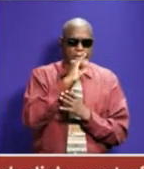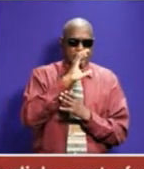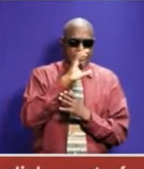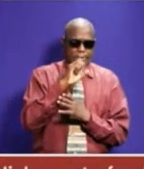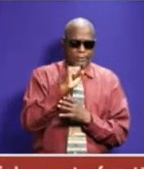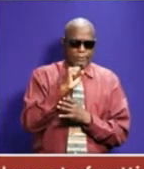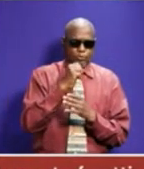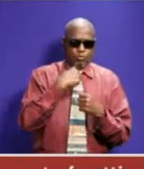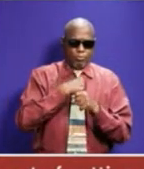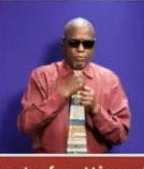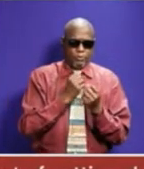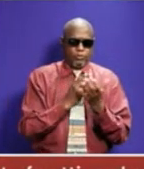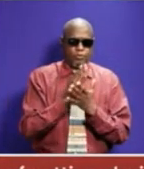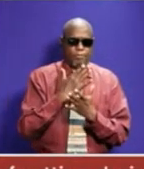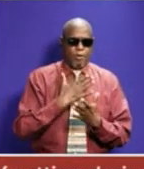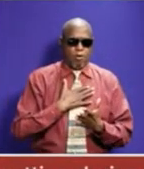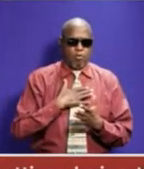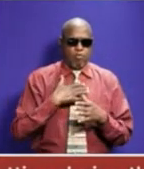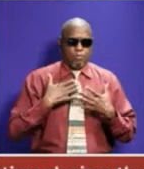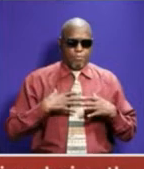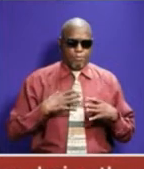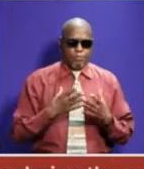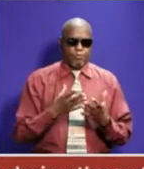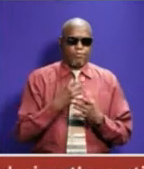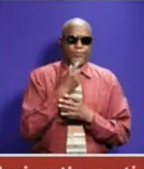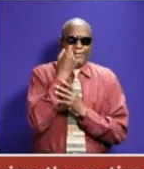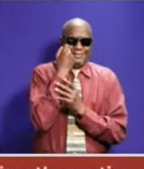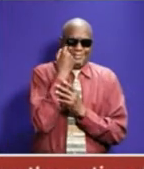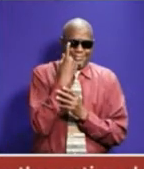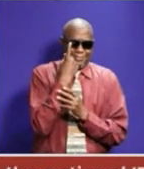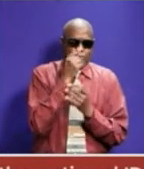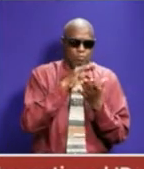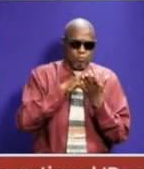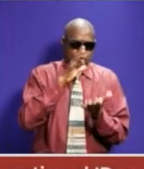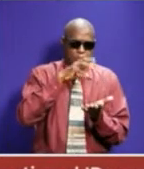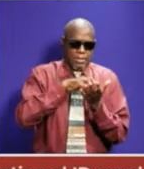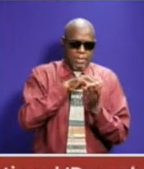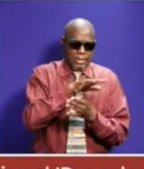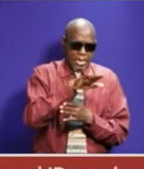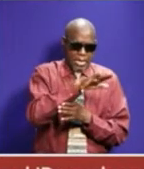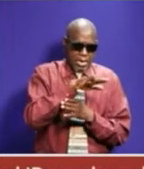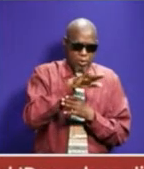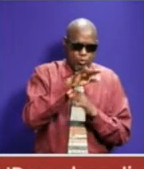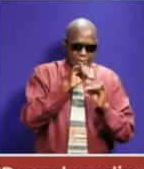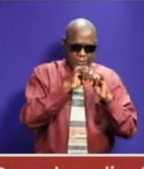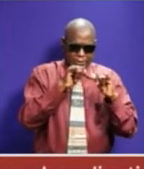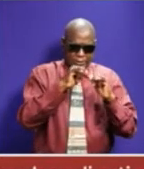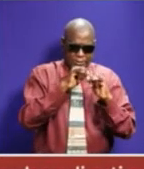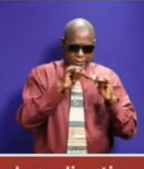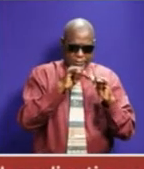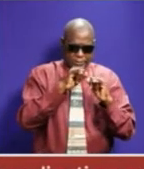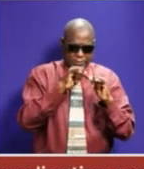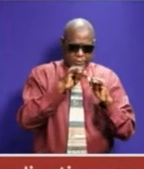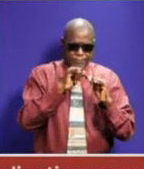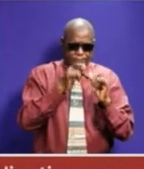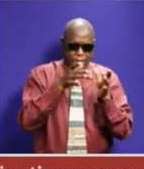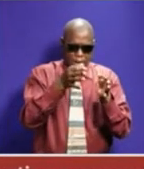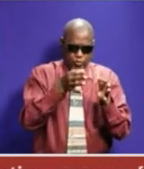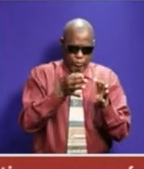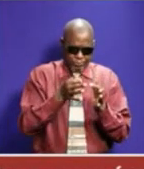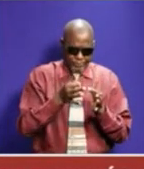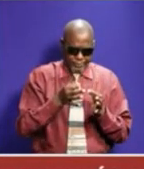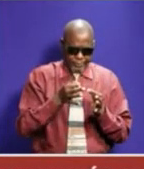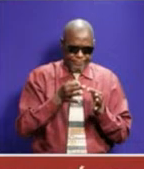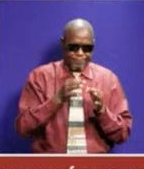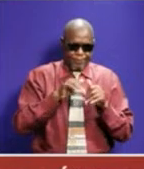to ensure that our people, our audience, understand more matters around integrity, matters around accountability, and how